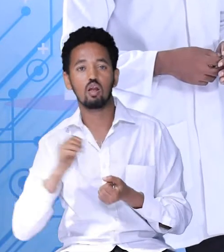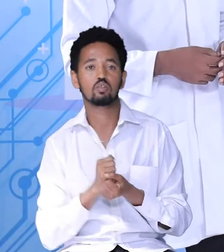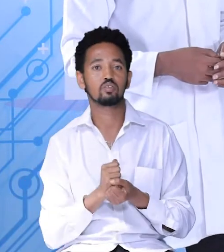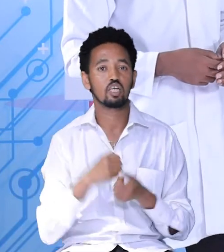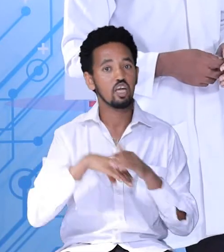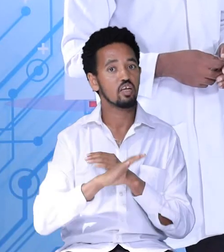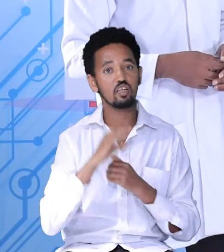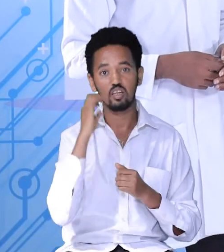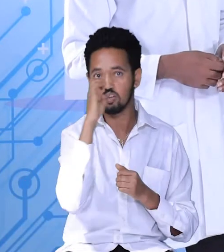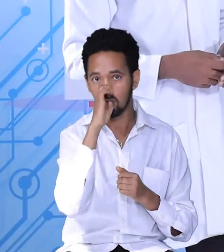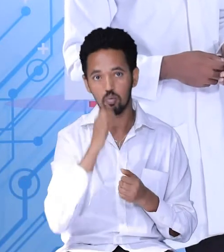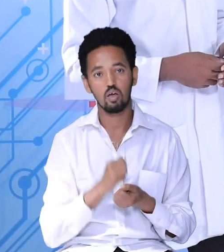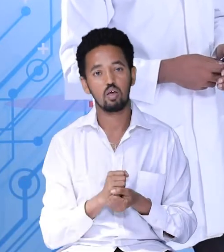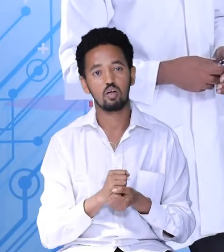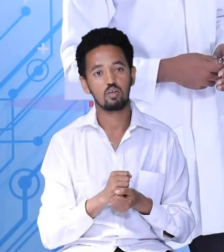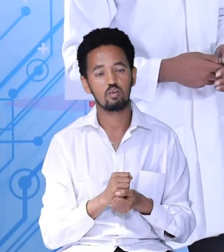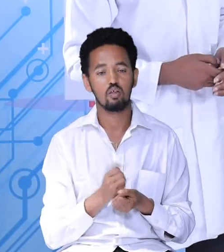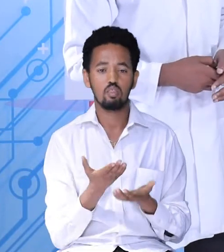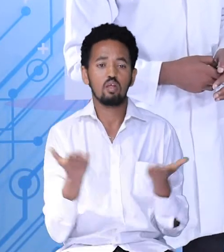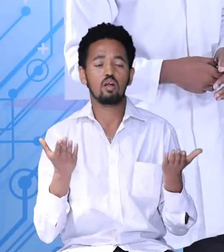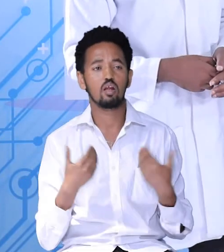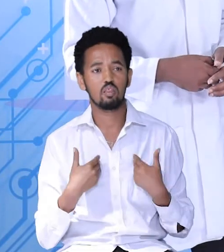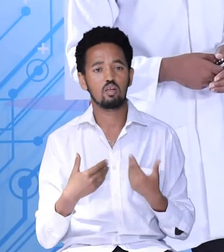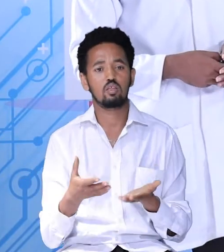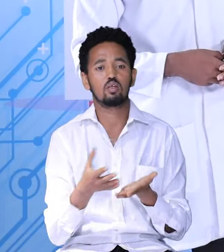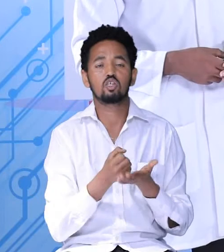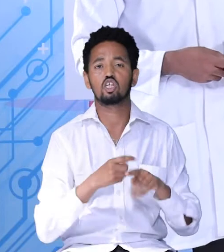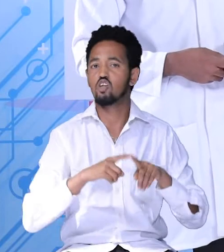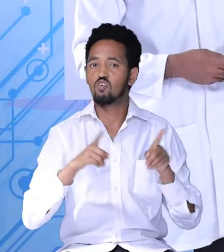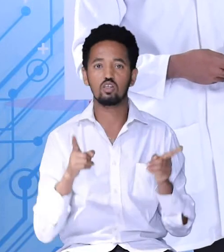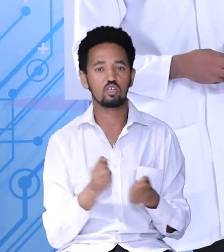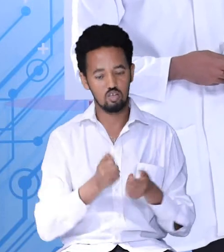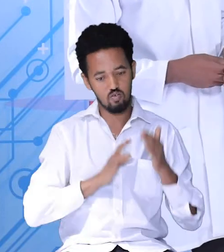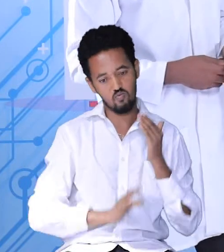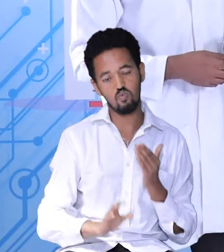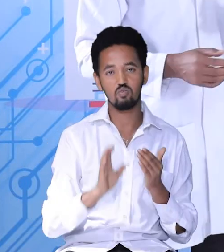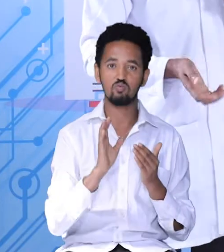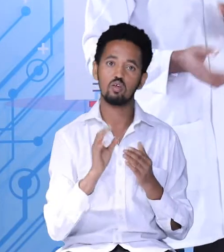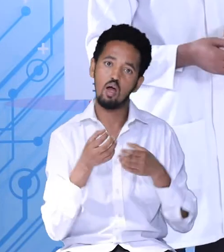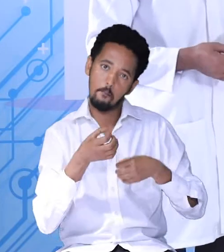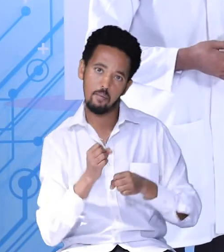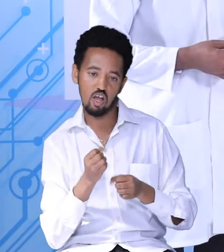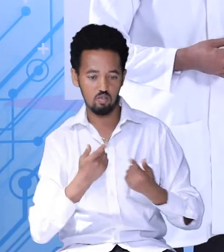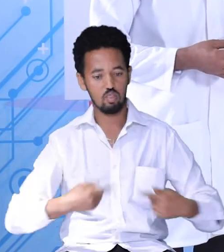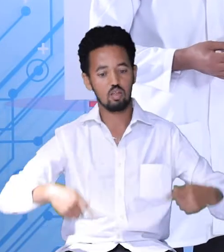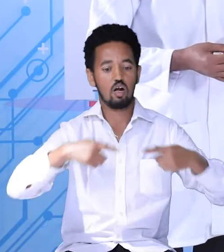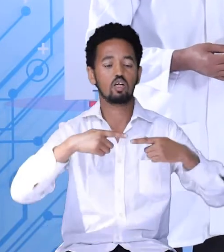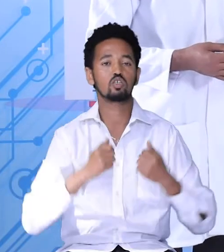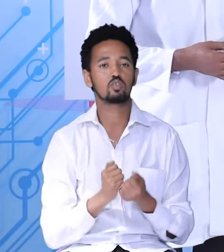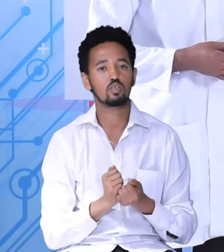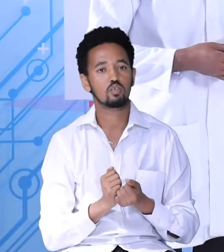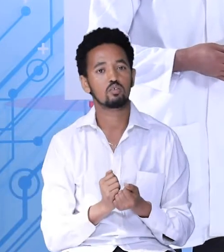In Ethiopia, there is also substantial differentials of fertility among regions.